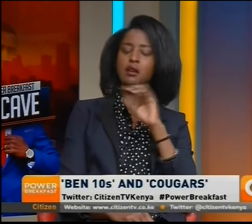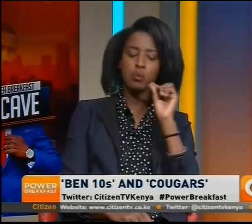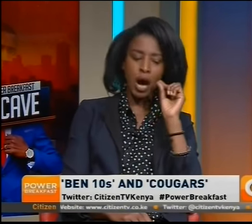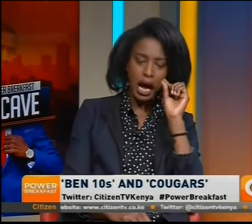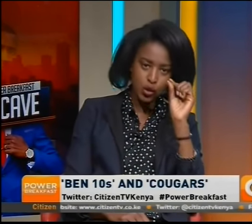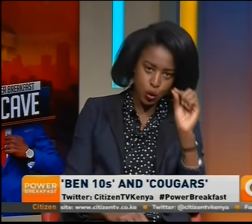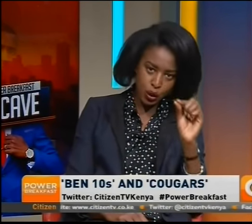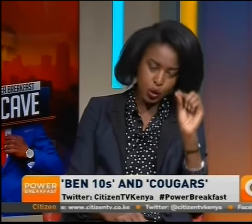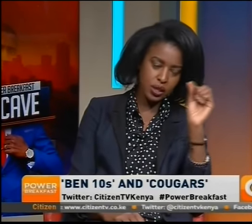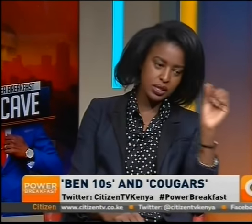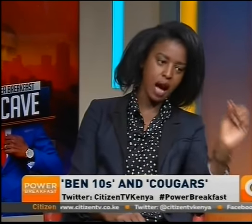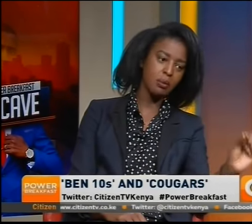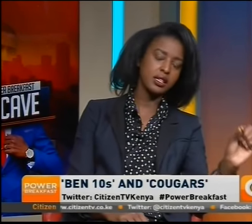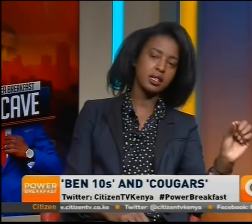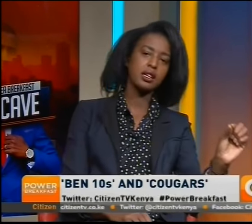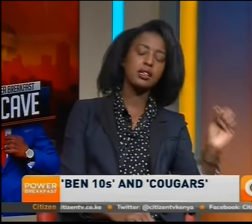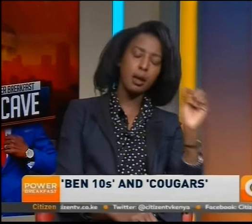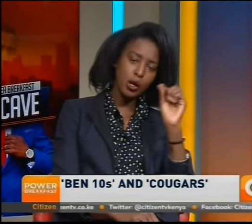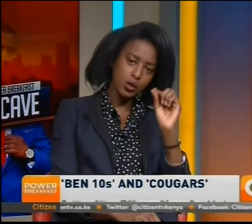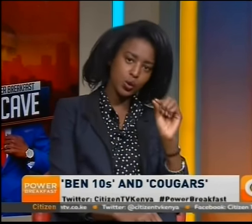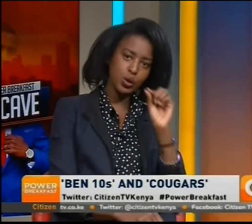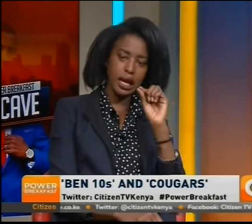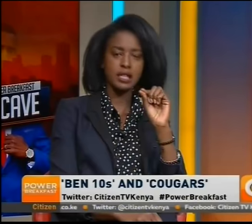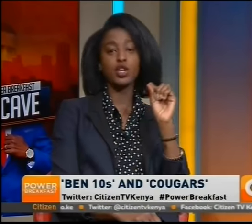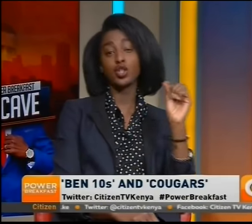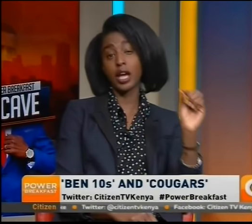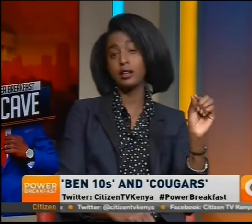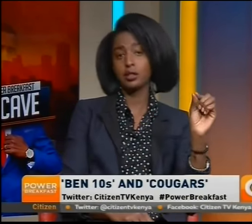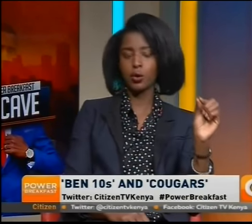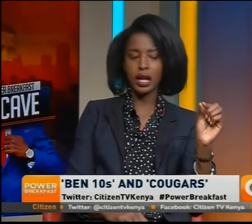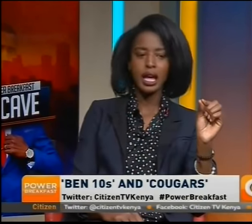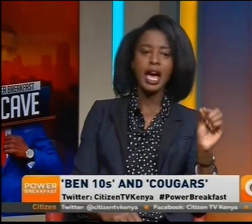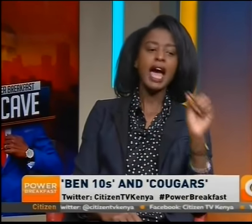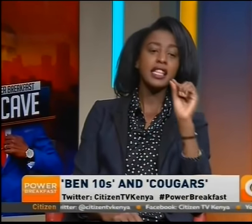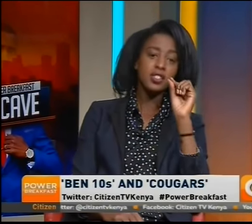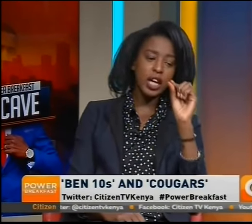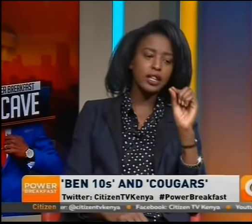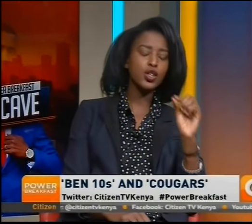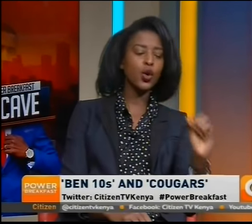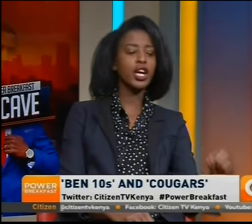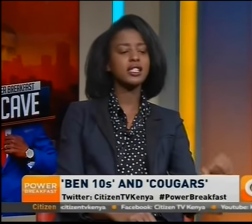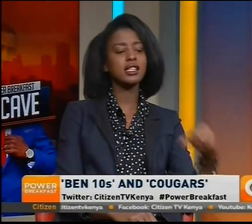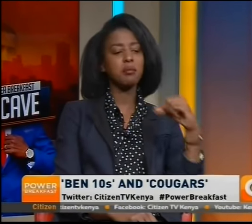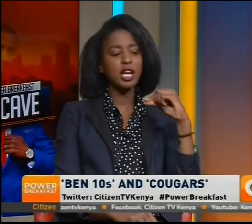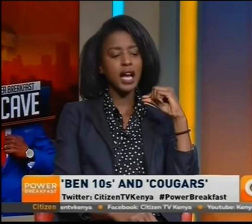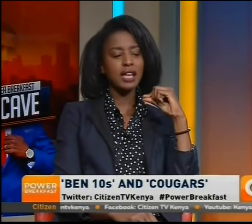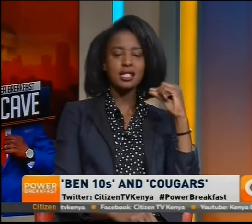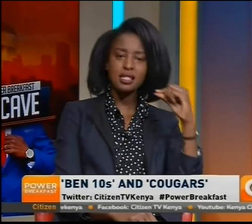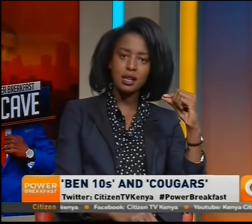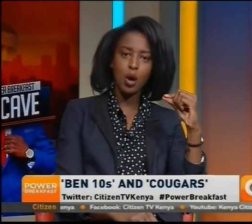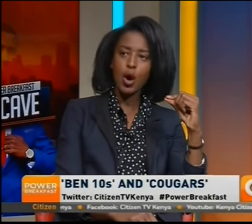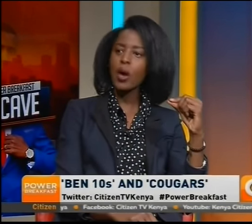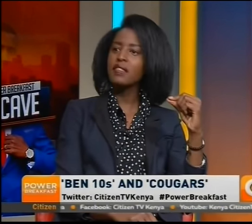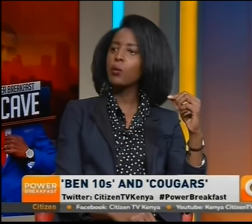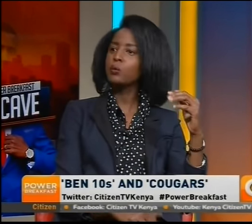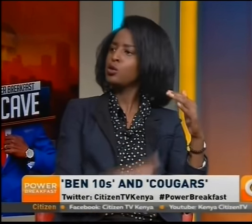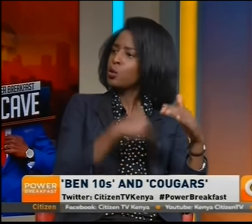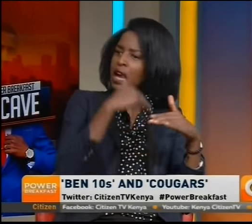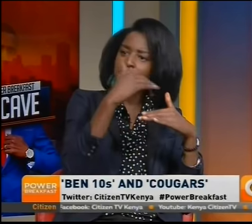is, as you do it to this young person, someone is also targeting your child, okay? And this child, you're creating them in a system